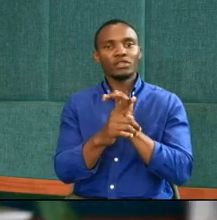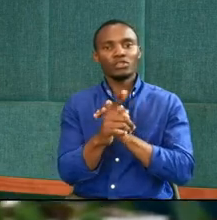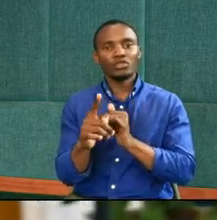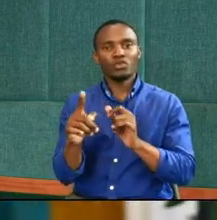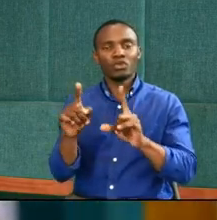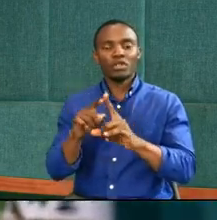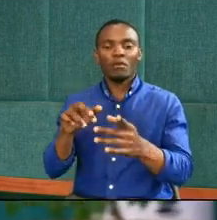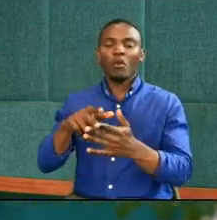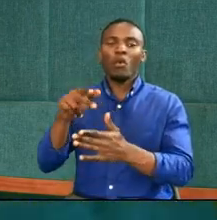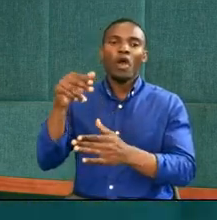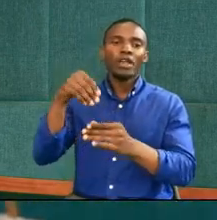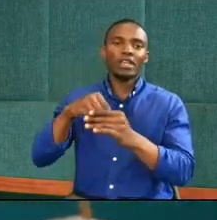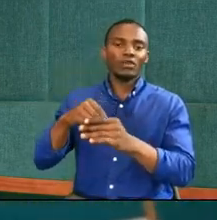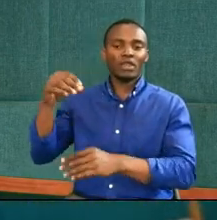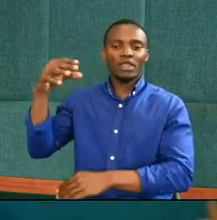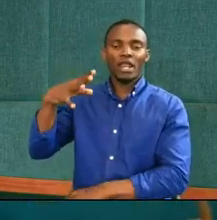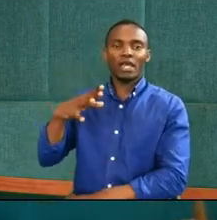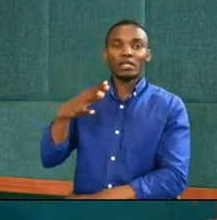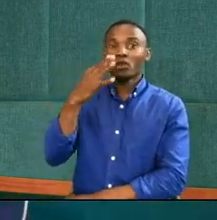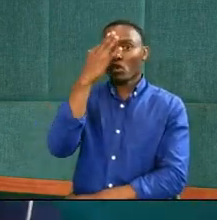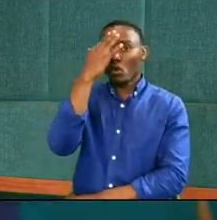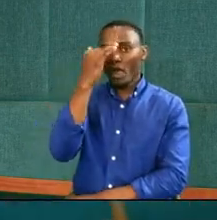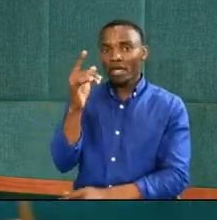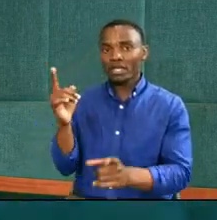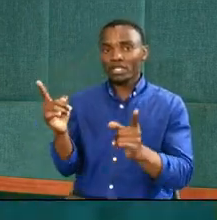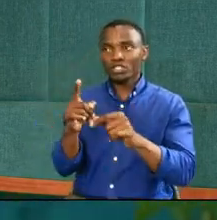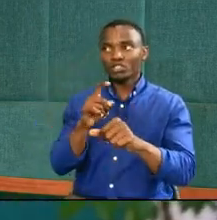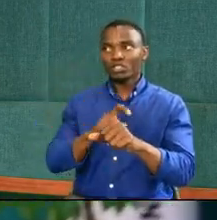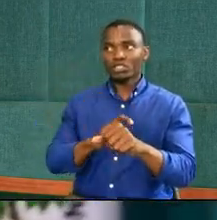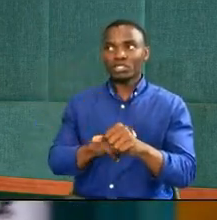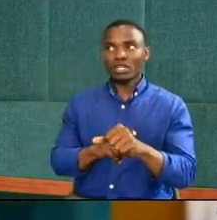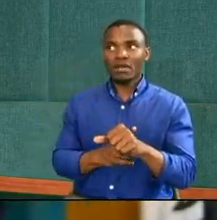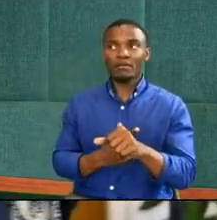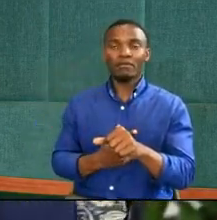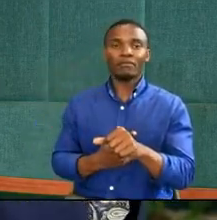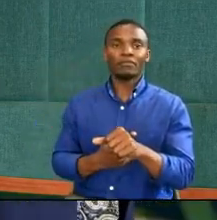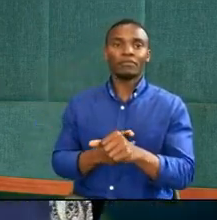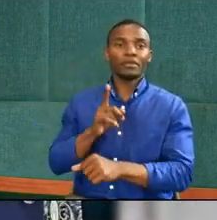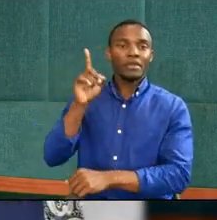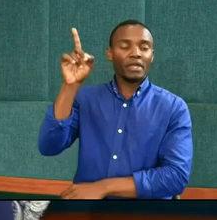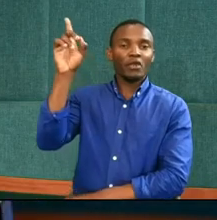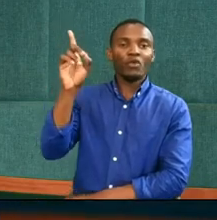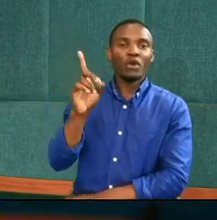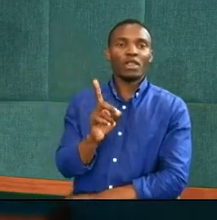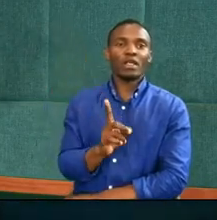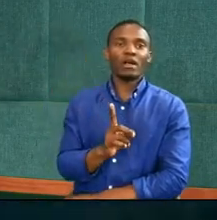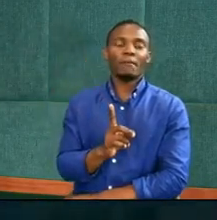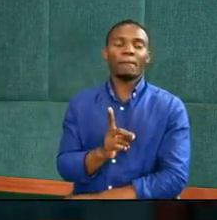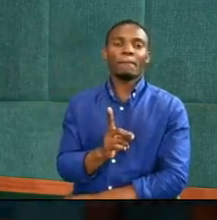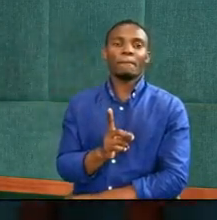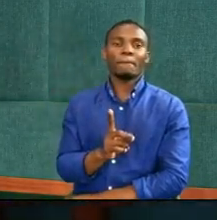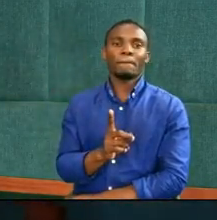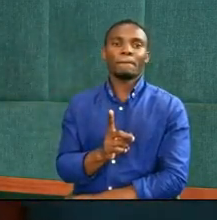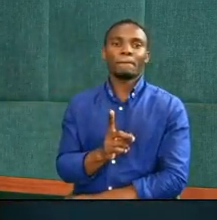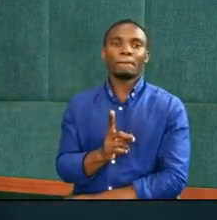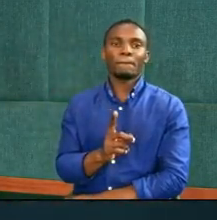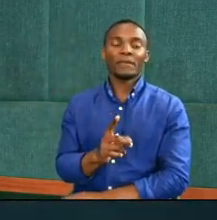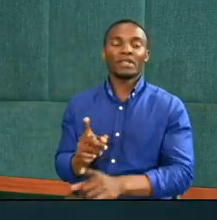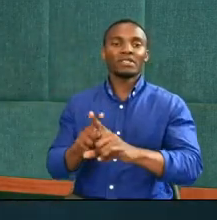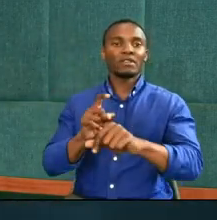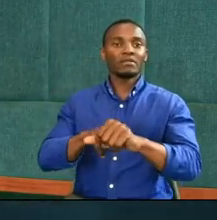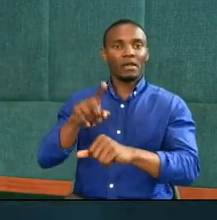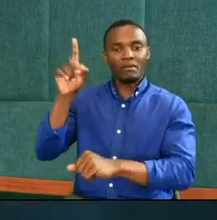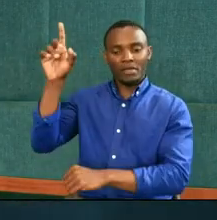has given to you. Because in a little while, he that shall come will come. And when